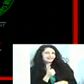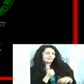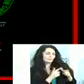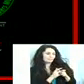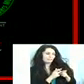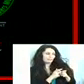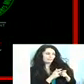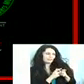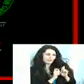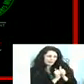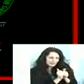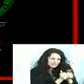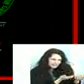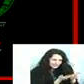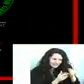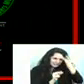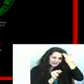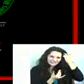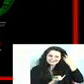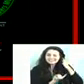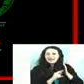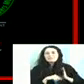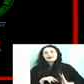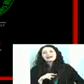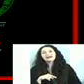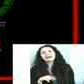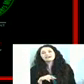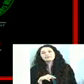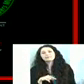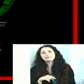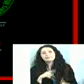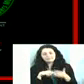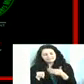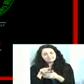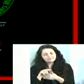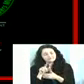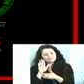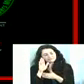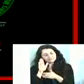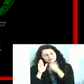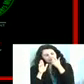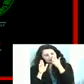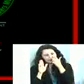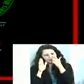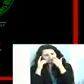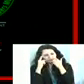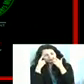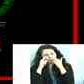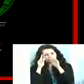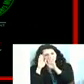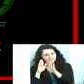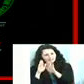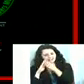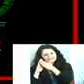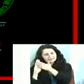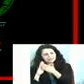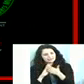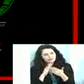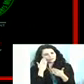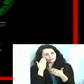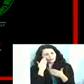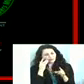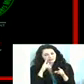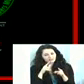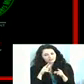marathon, as far as the marathon that is a fundraiser for our city. Please note that the route of